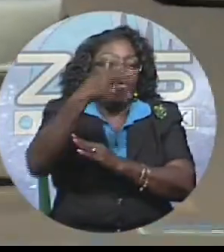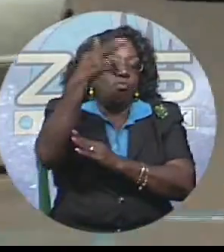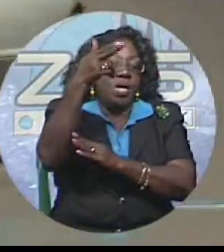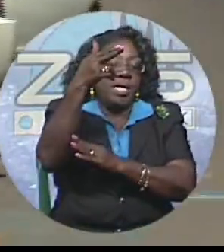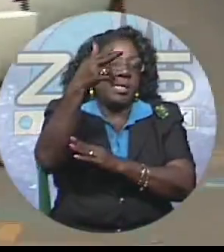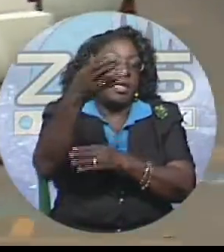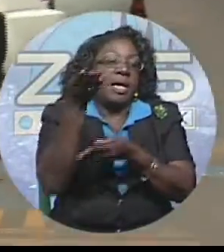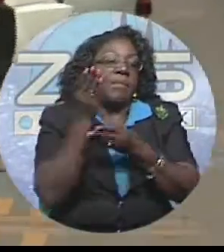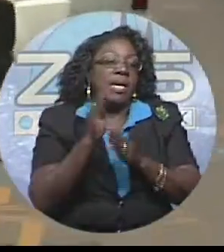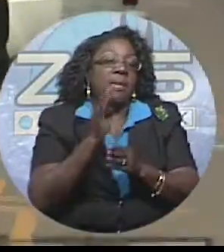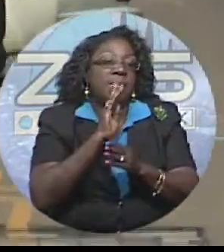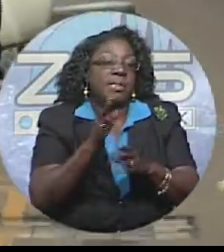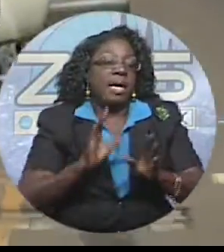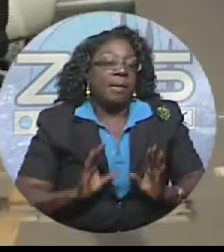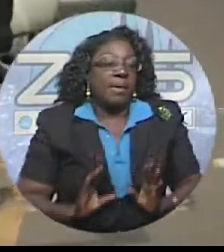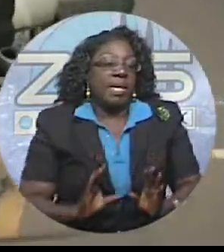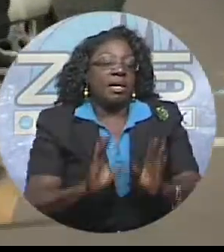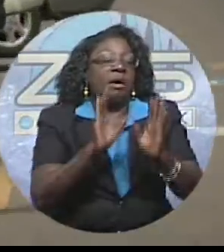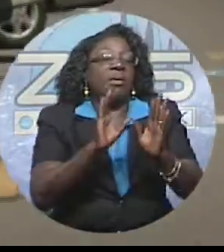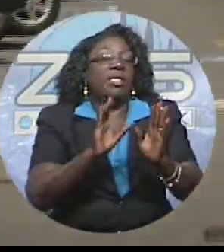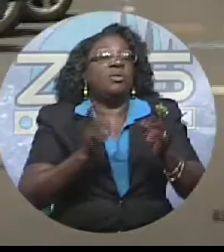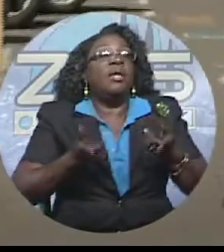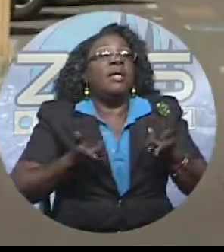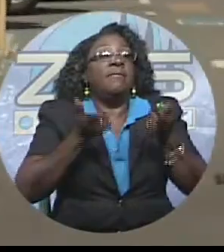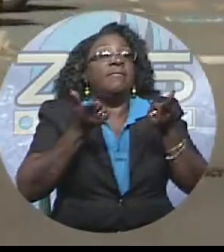are being encouraged to raise their heads in